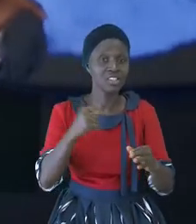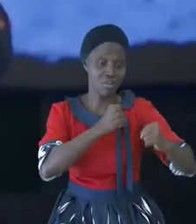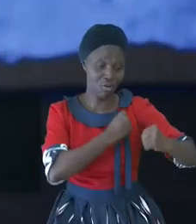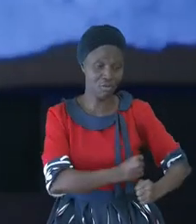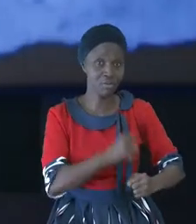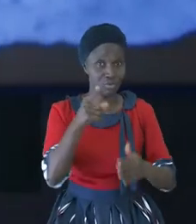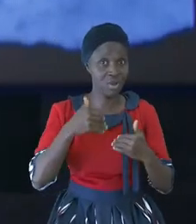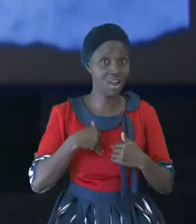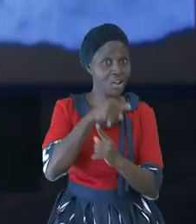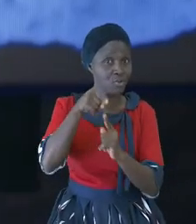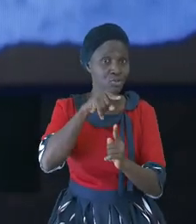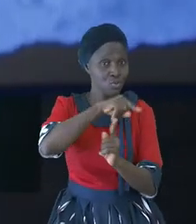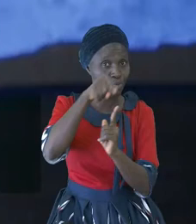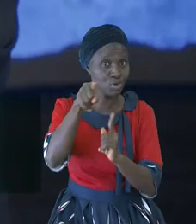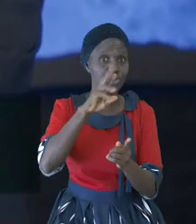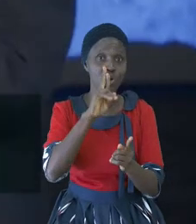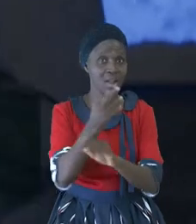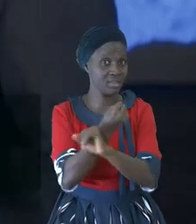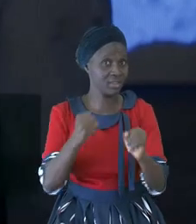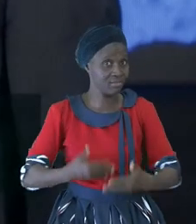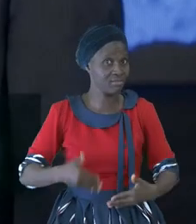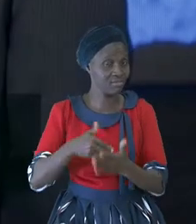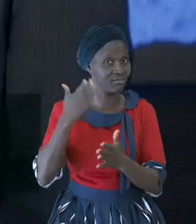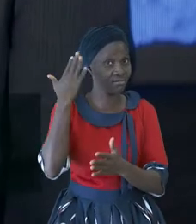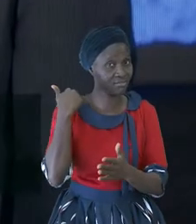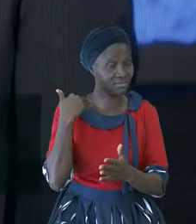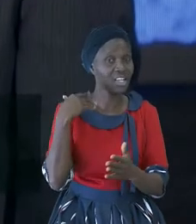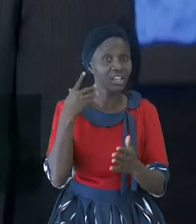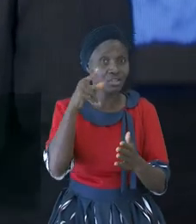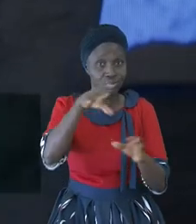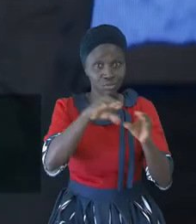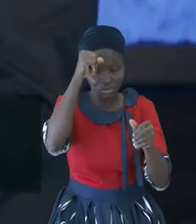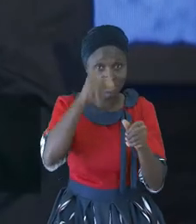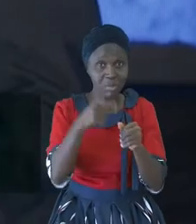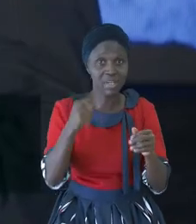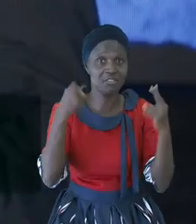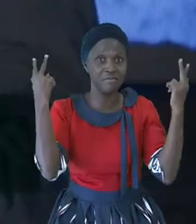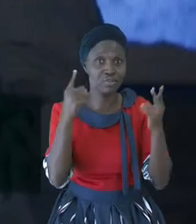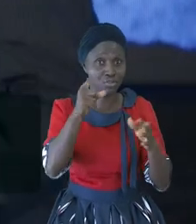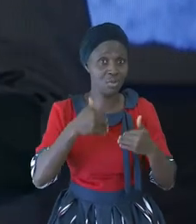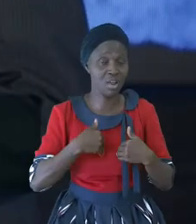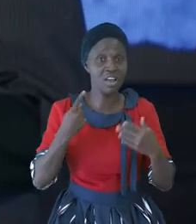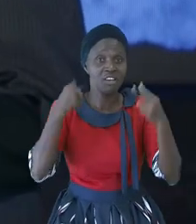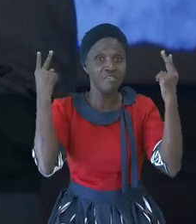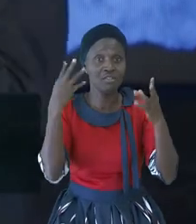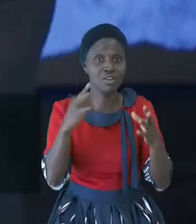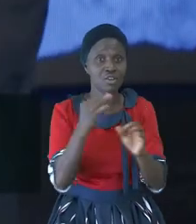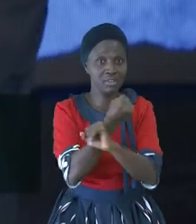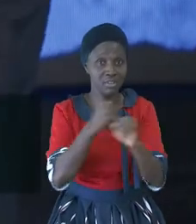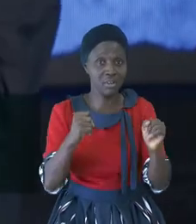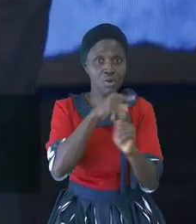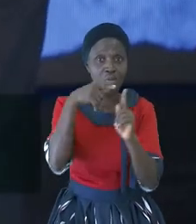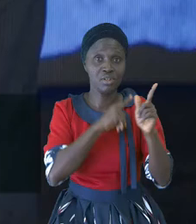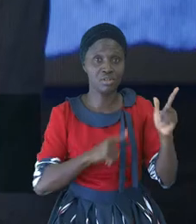Do you remember the victory you had, the victory of salvation when the Lord came and